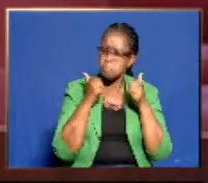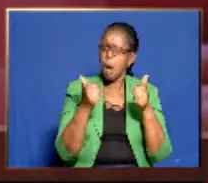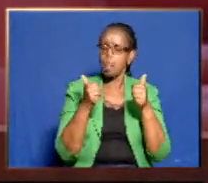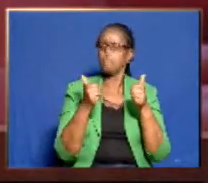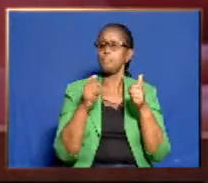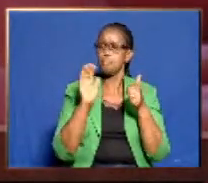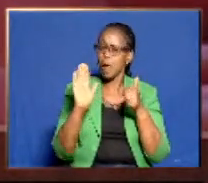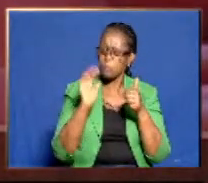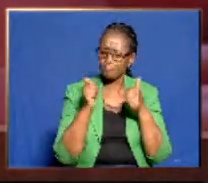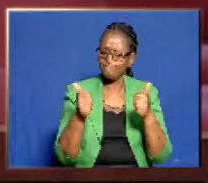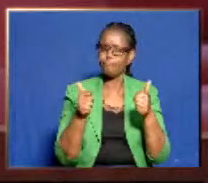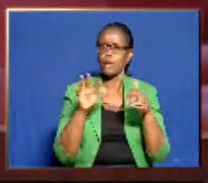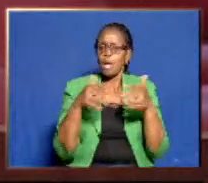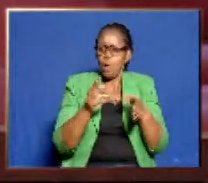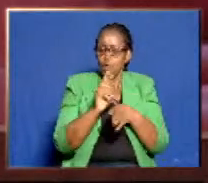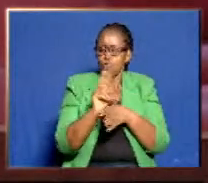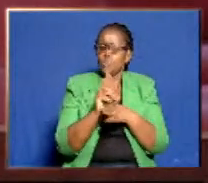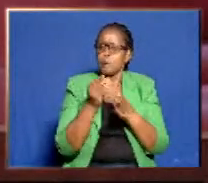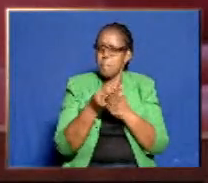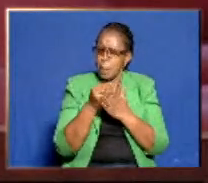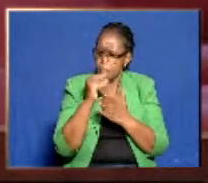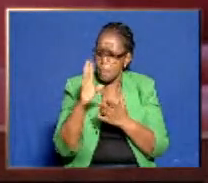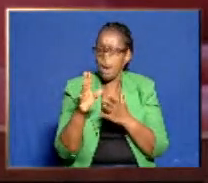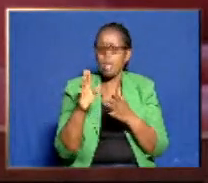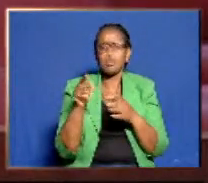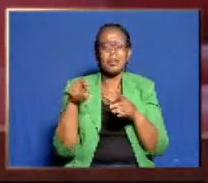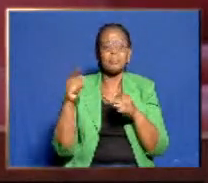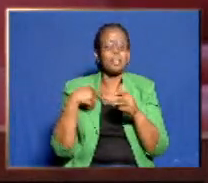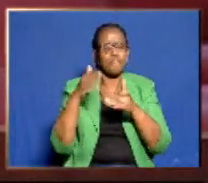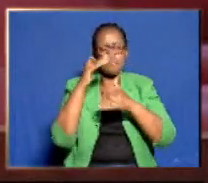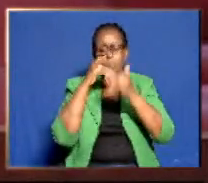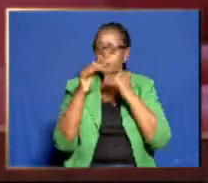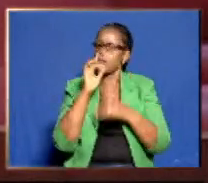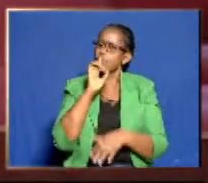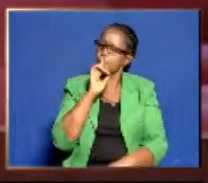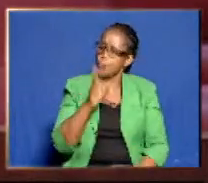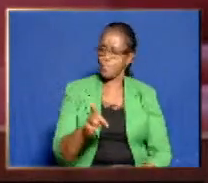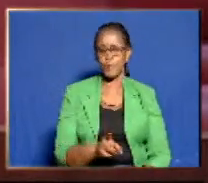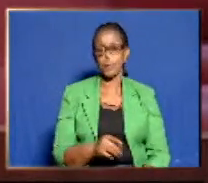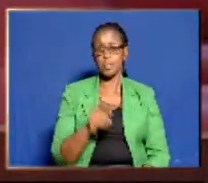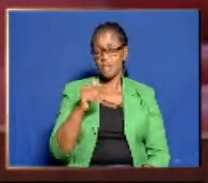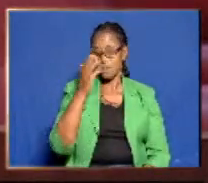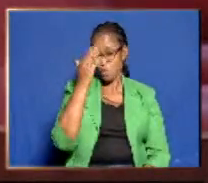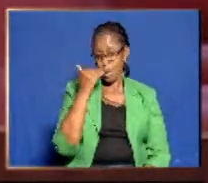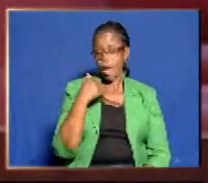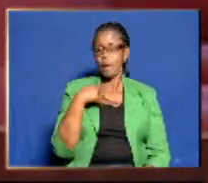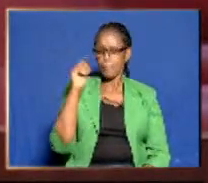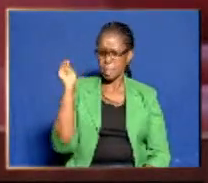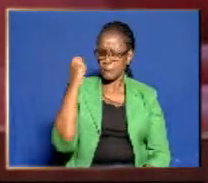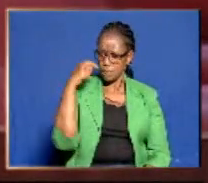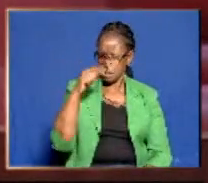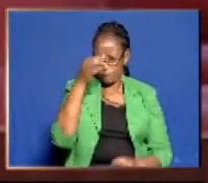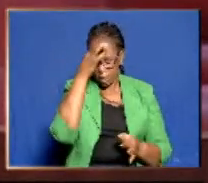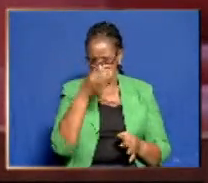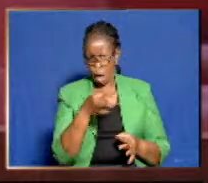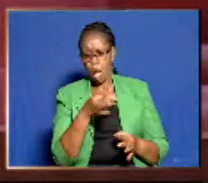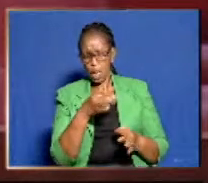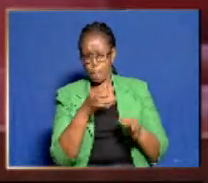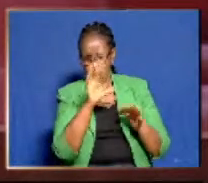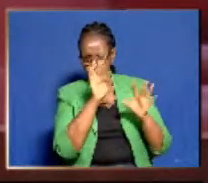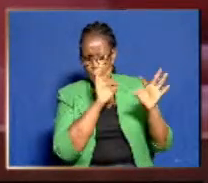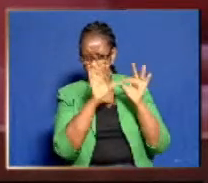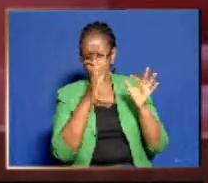of resources, and in terms of professionalism. No wonder the President is tapping into their potential and using them